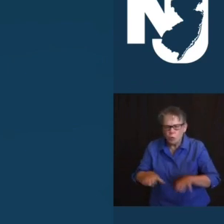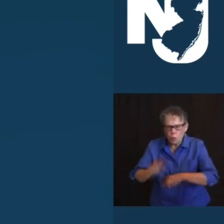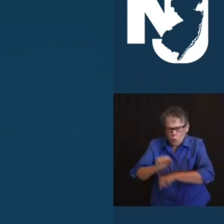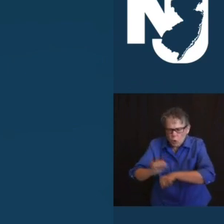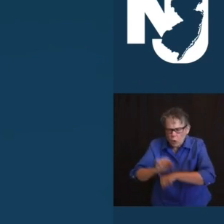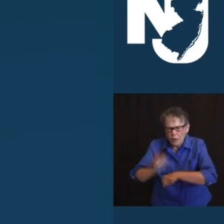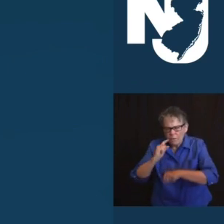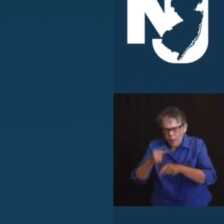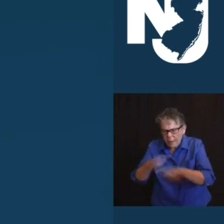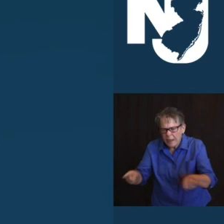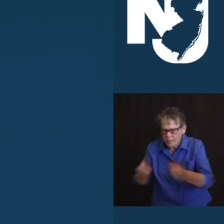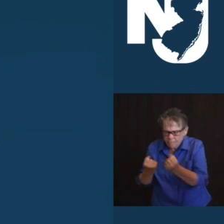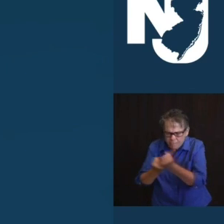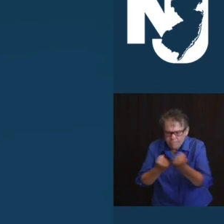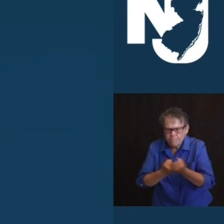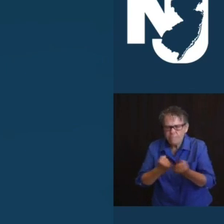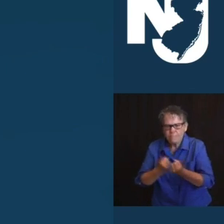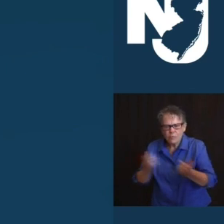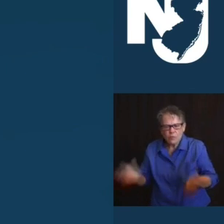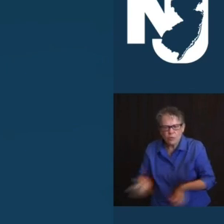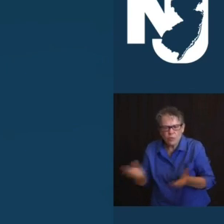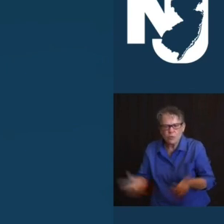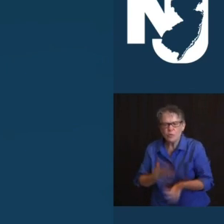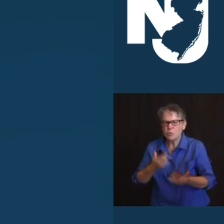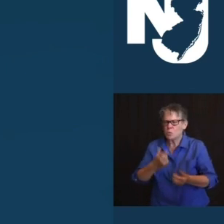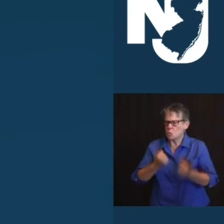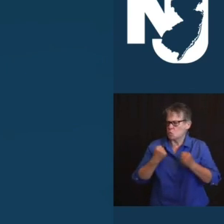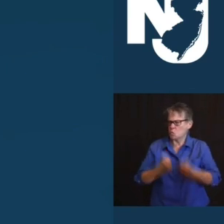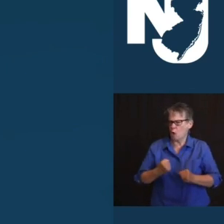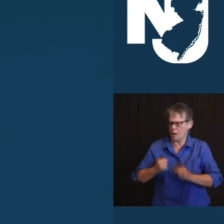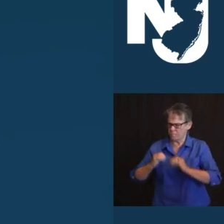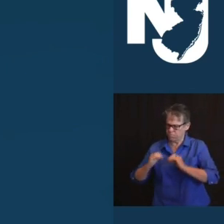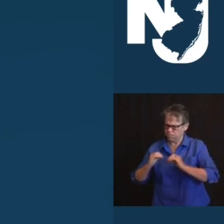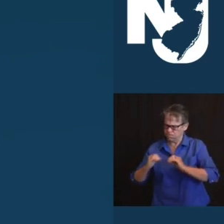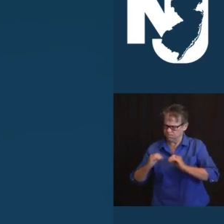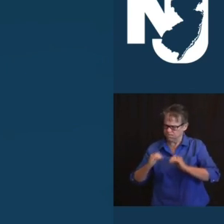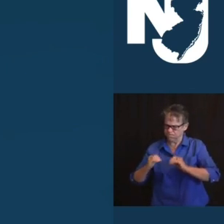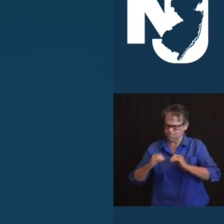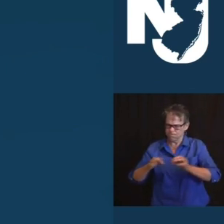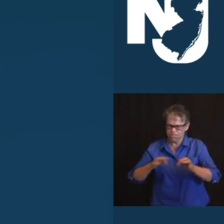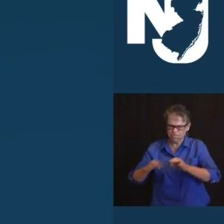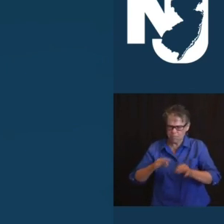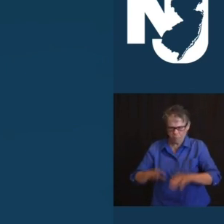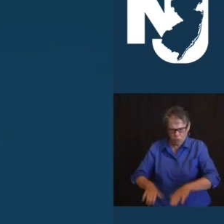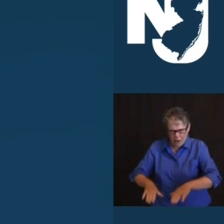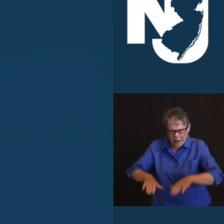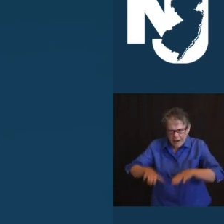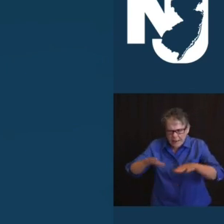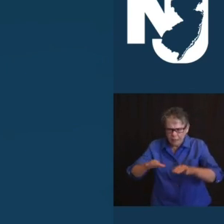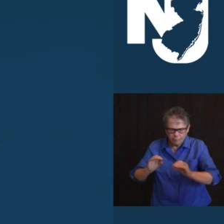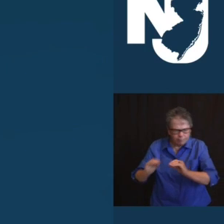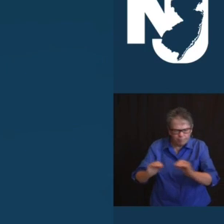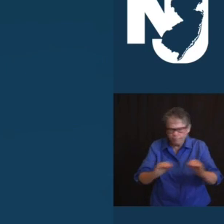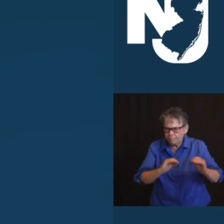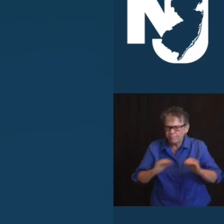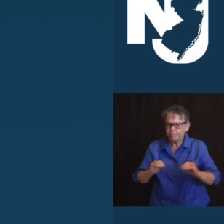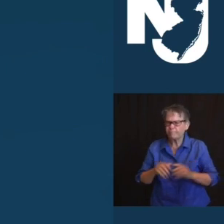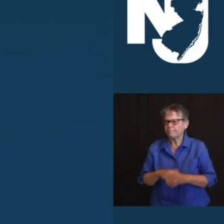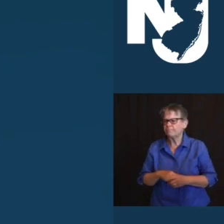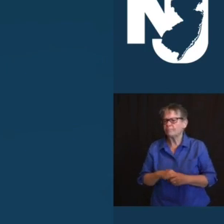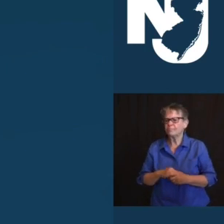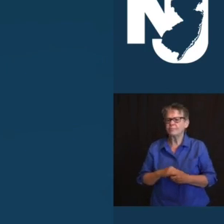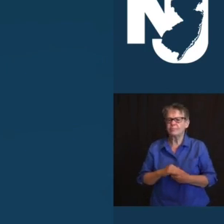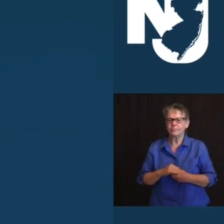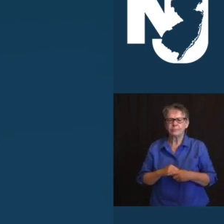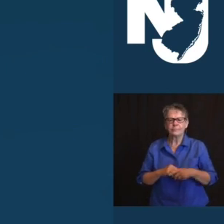personal strength by teaching them how to make their way. June was an avid vegetable gardener and raised farm animals